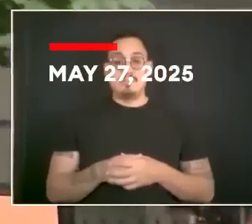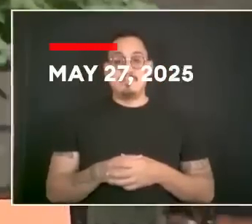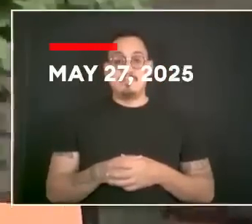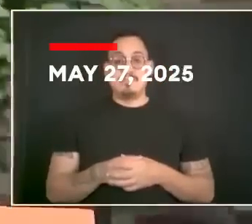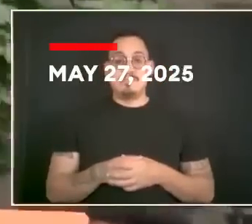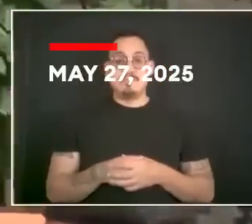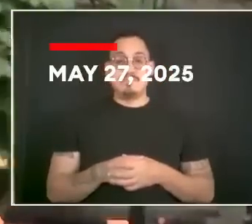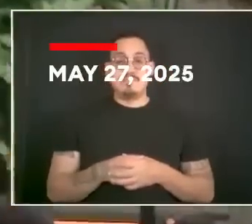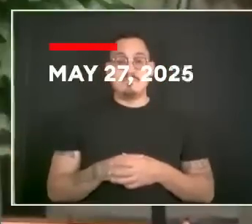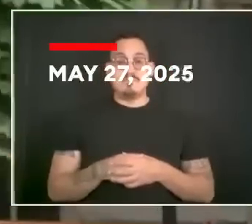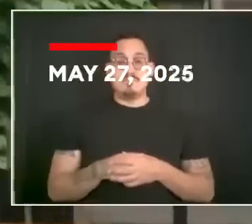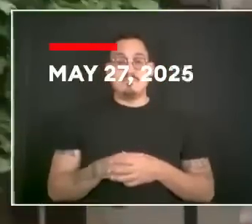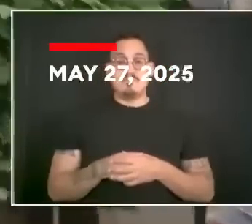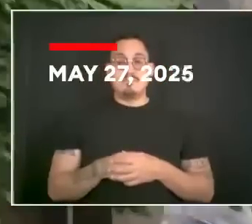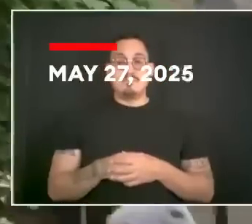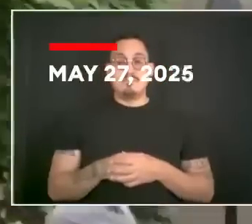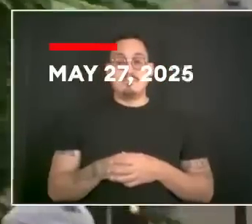Dr. Bounce.